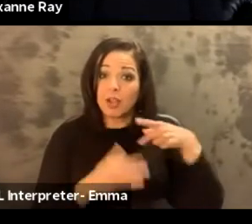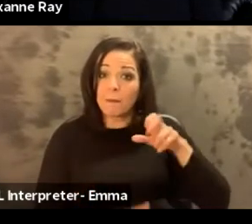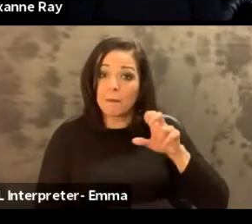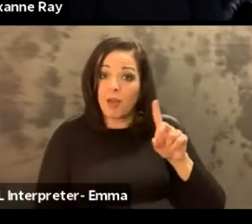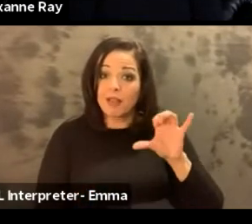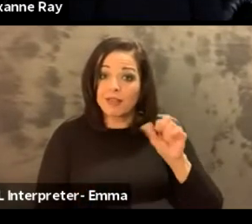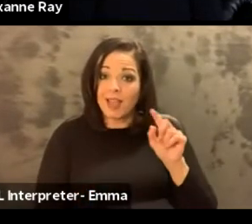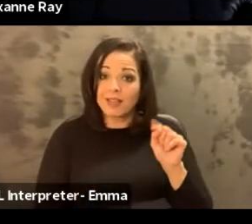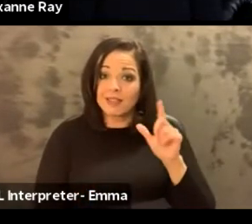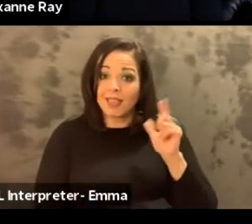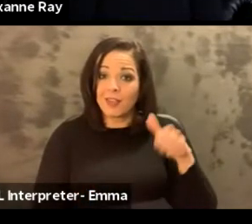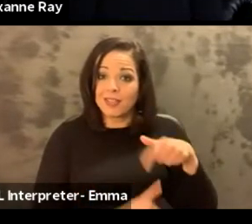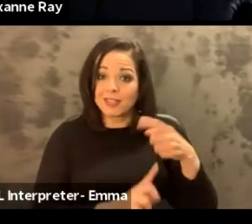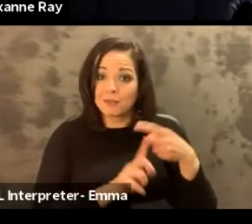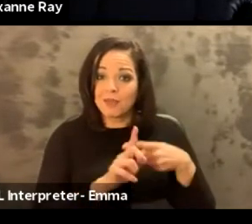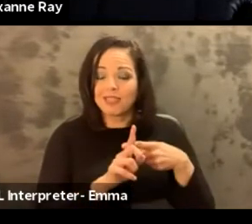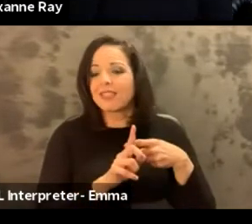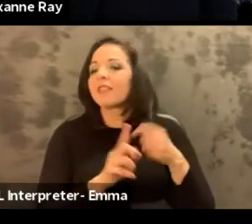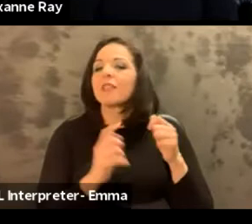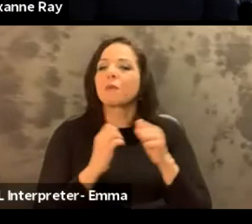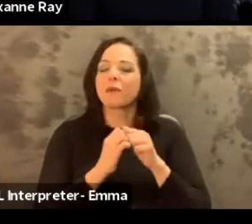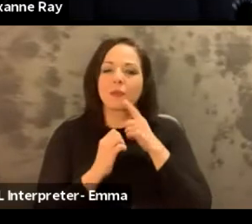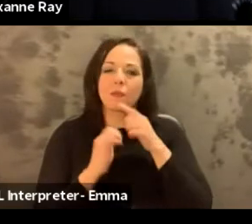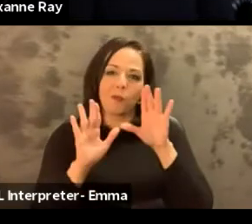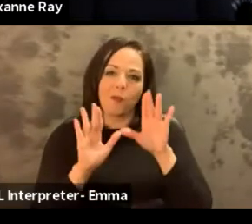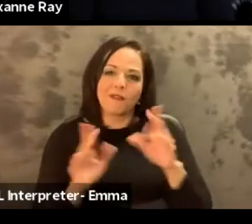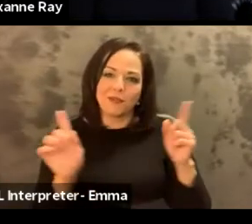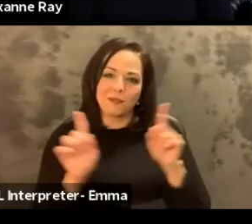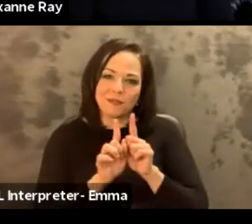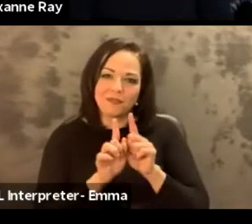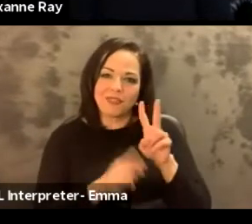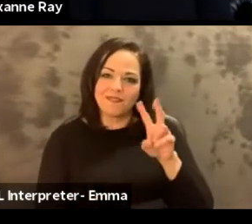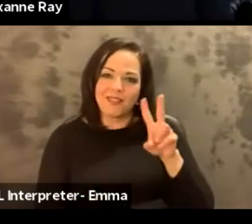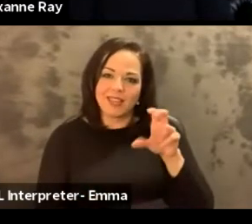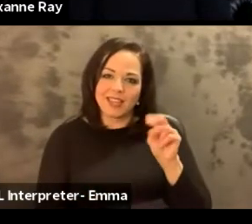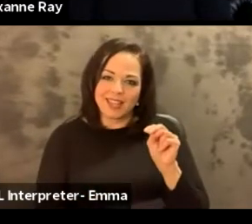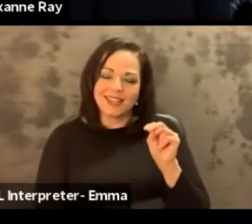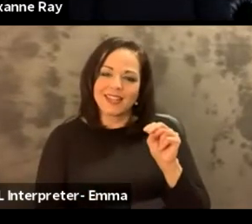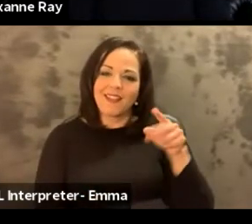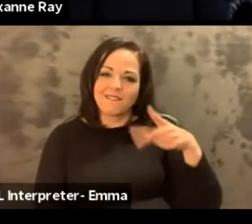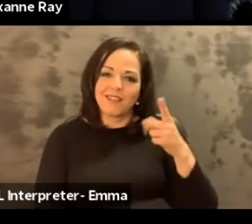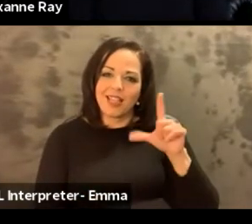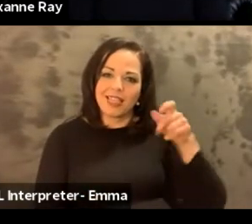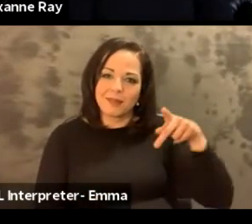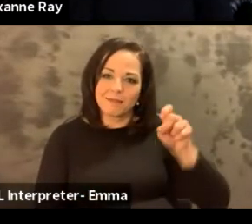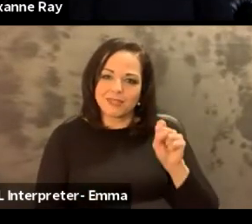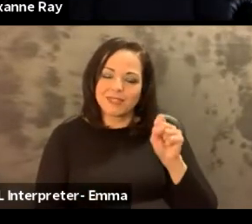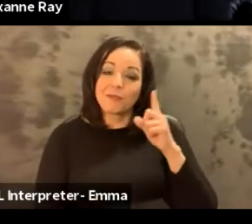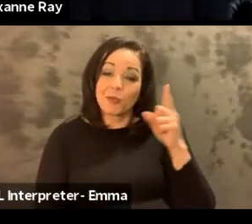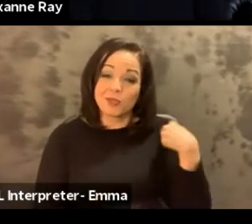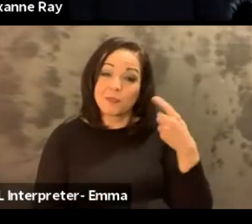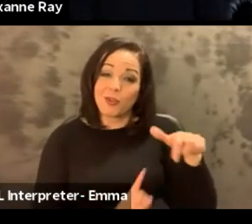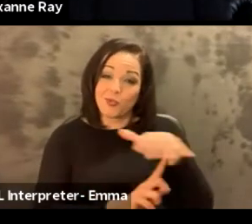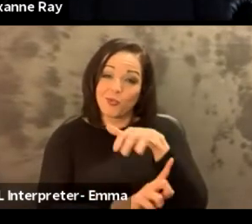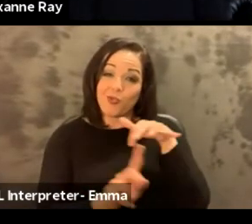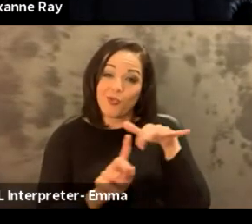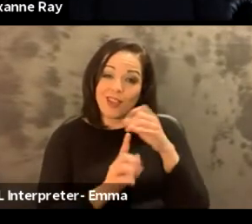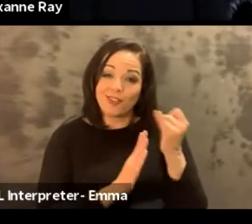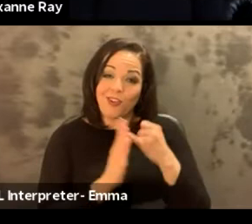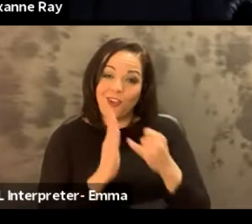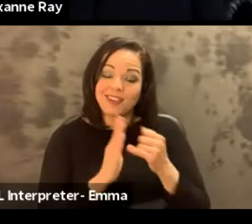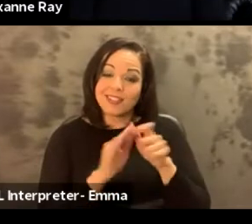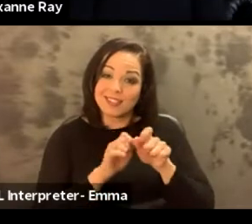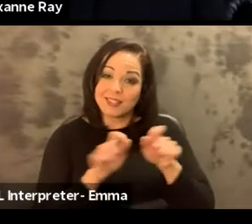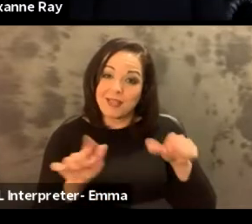month with a wonderful person, Vivian Phillips, who's also been around on the art scene. So that comes out the end of this month, and